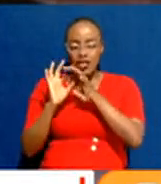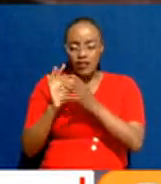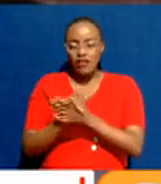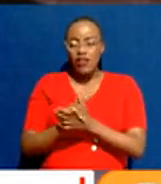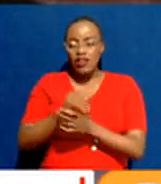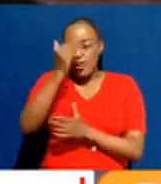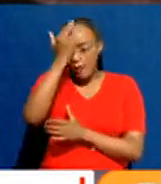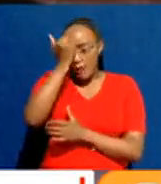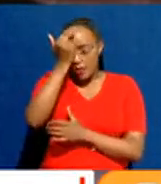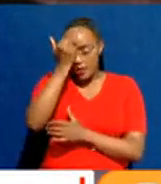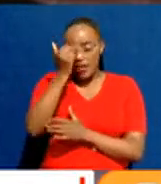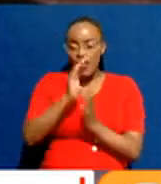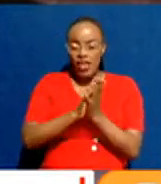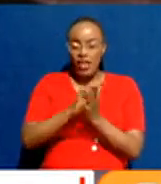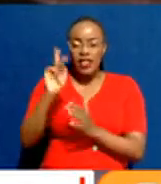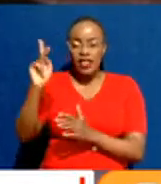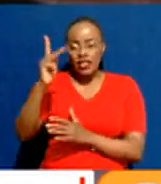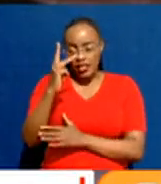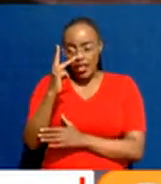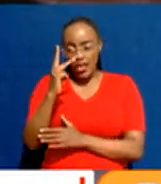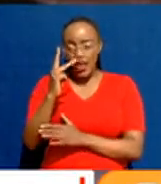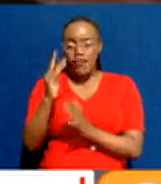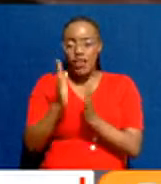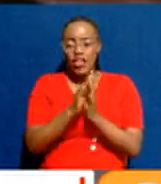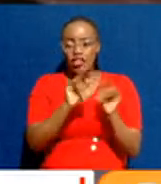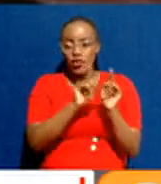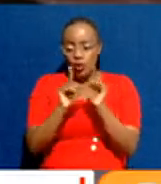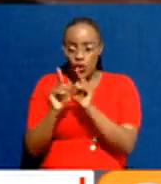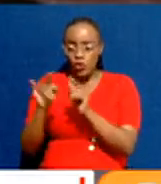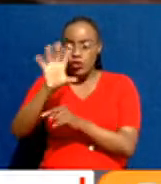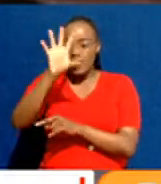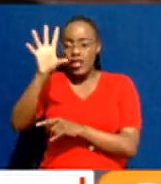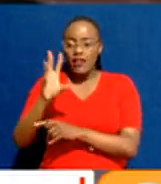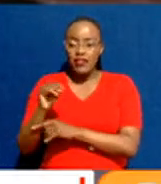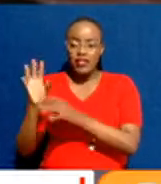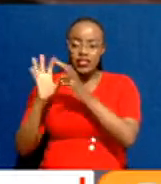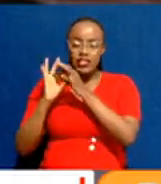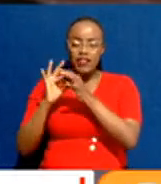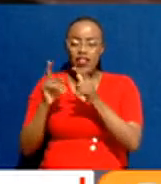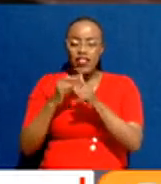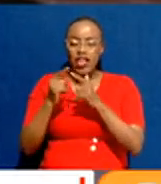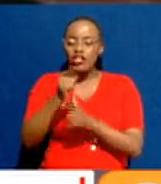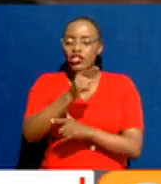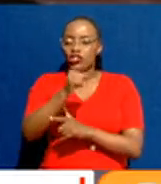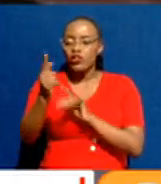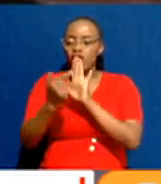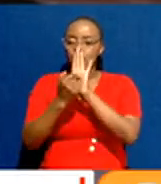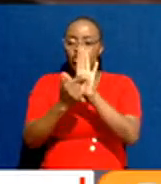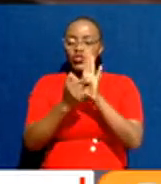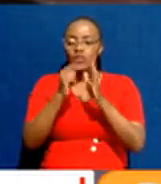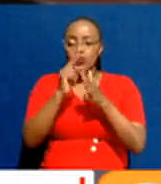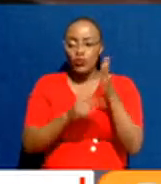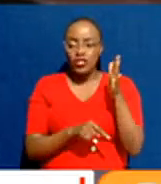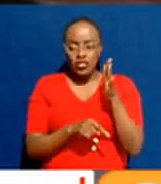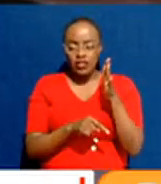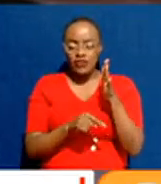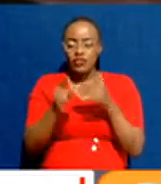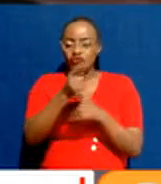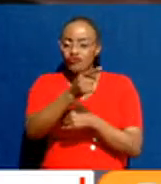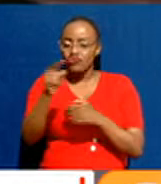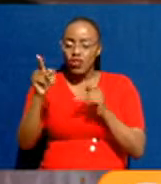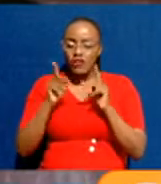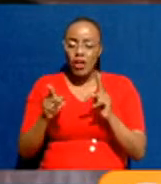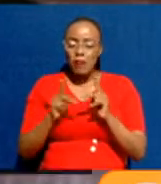Wamaa, mila za Kenya na hata mila za Afrika, nyinyi mumeonyesha kwamba nyinyi